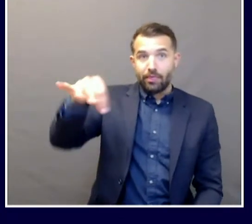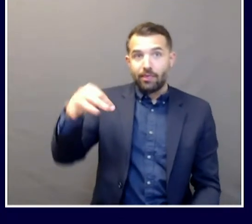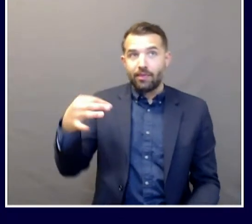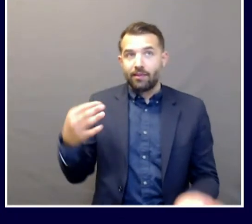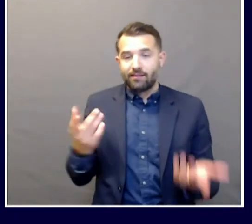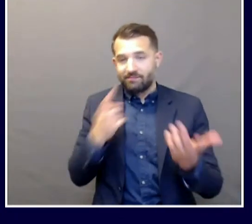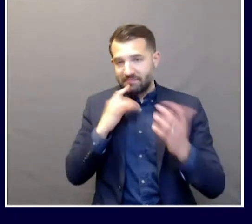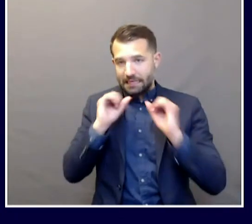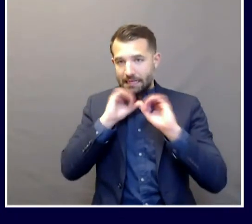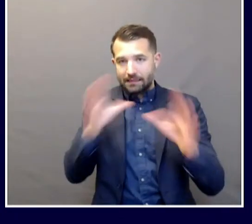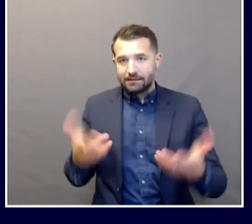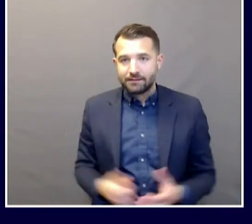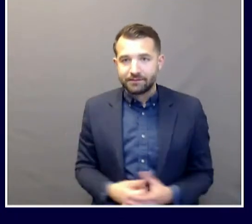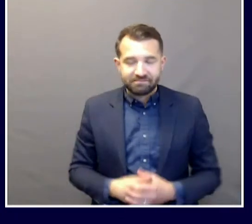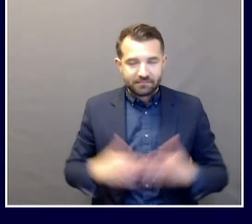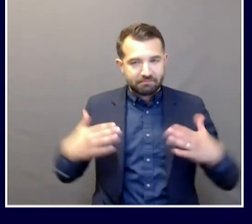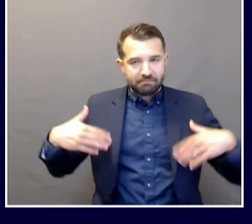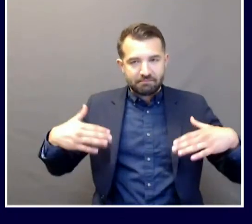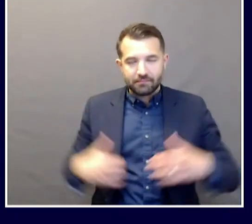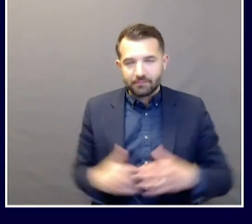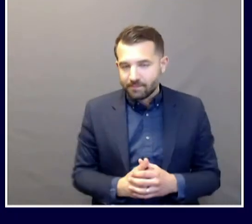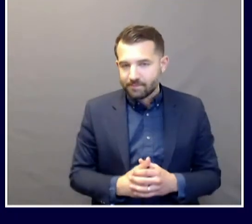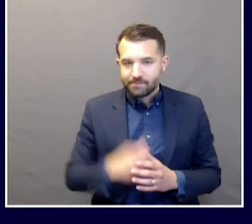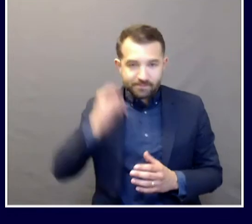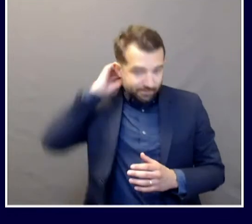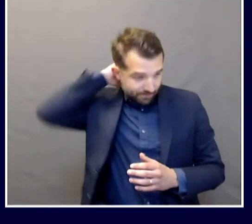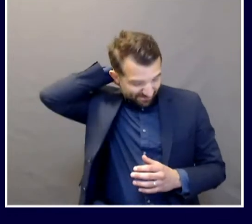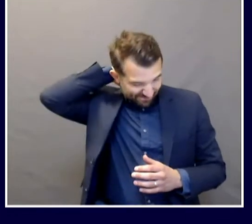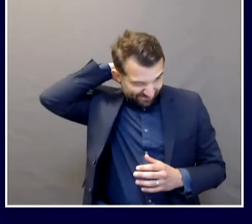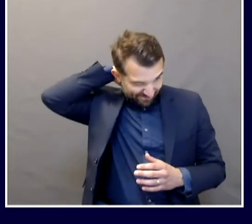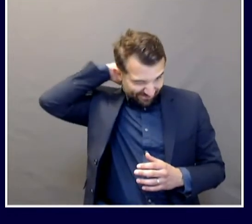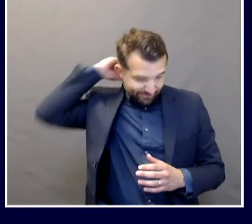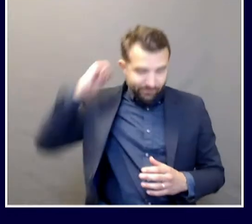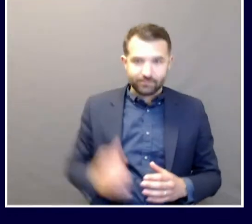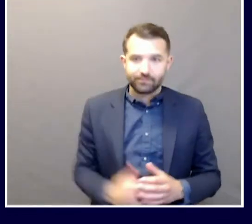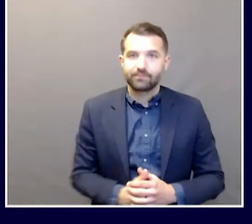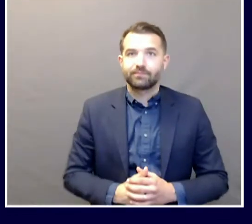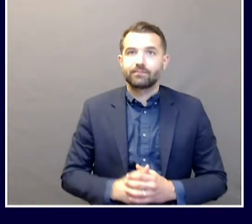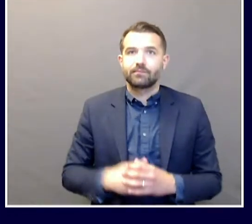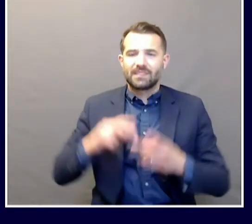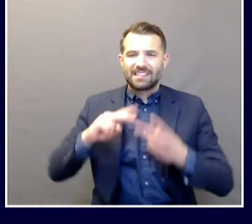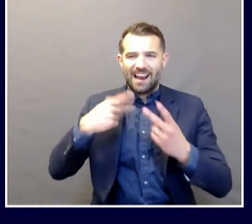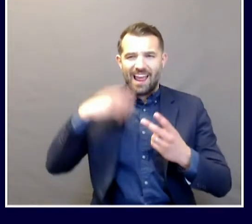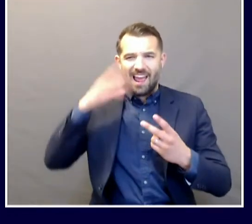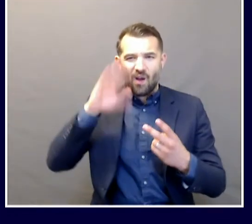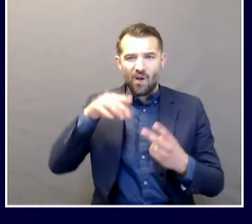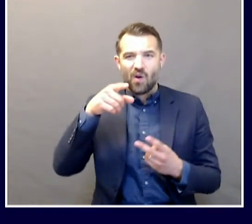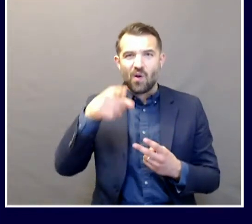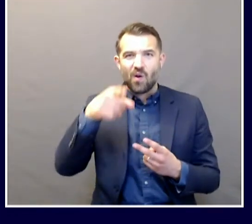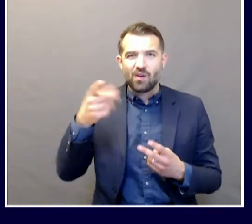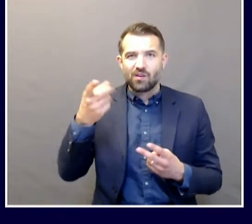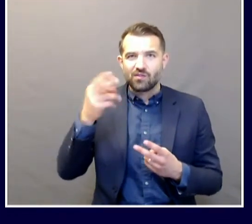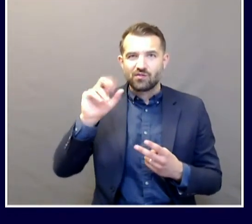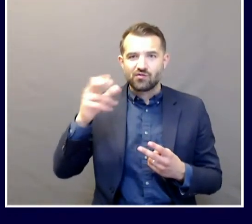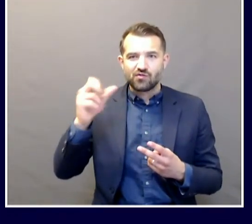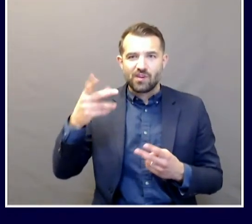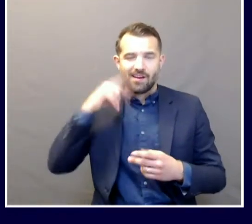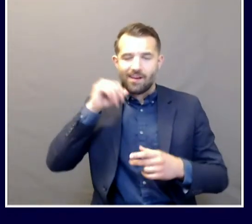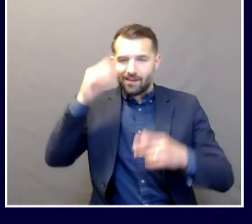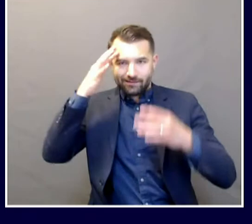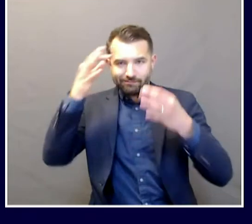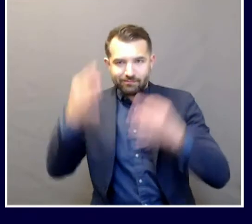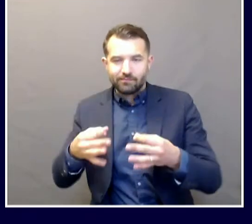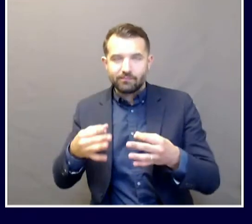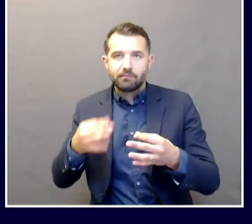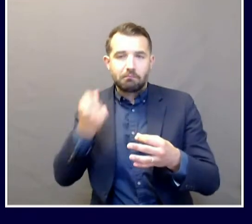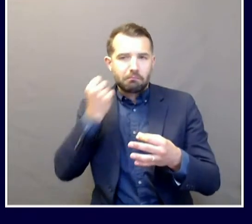second question, I realize this is not something that you are in charge of, but given your expertise in public health, I'm wondering what your thoughts are on the